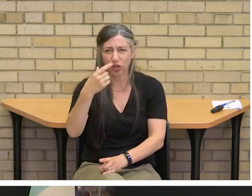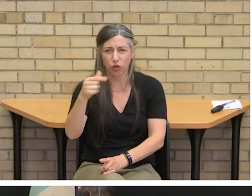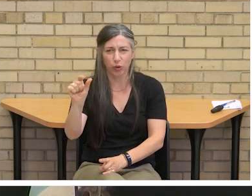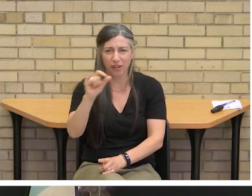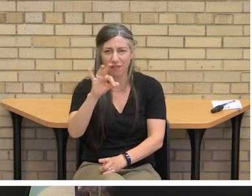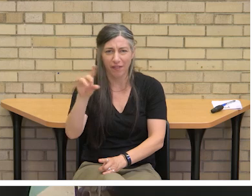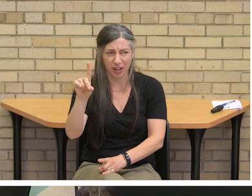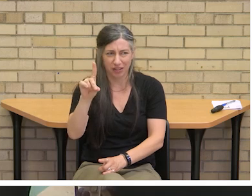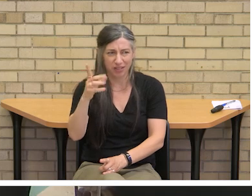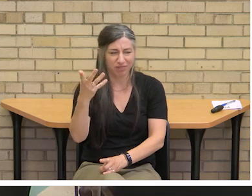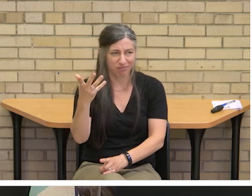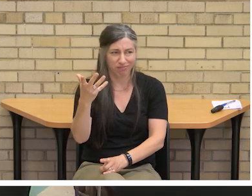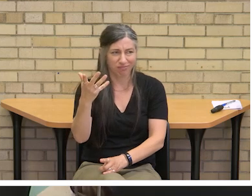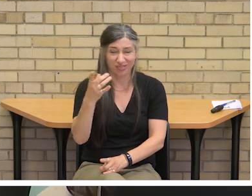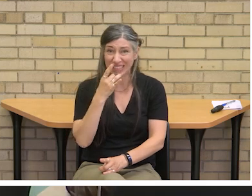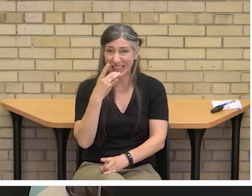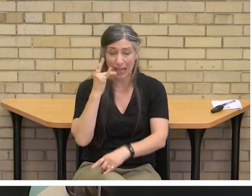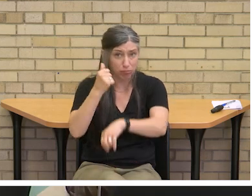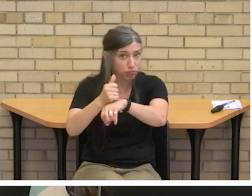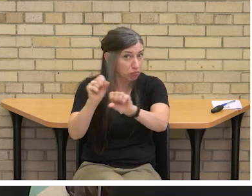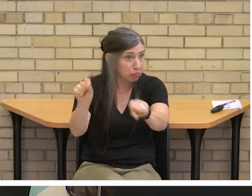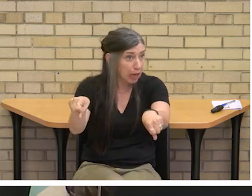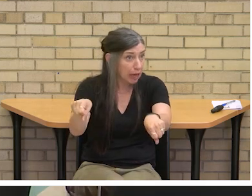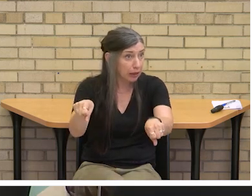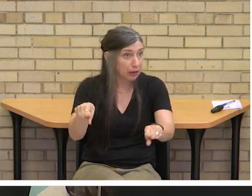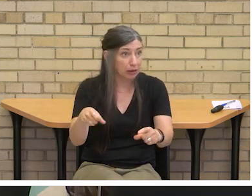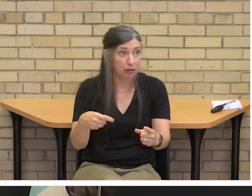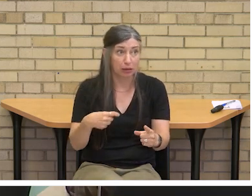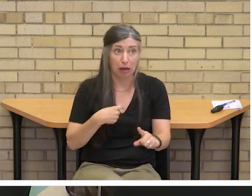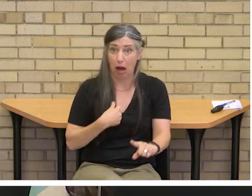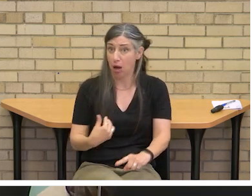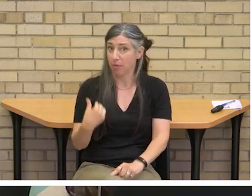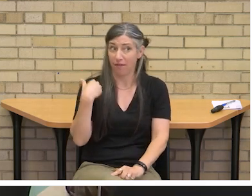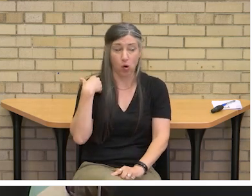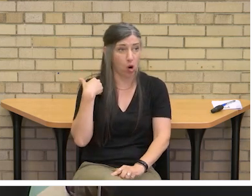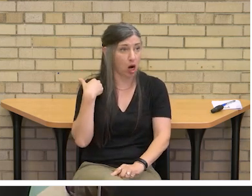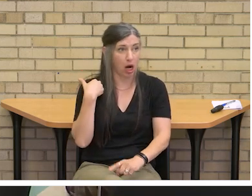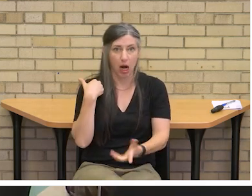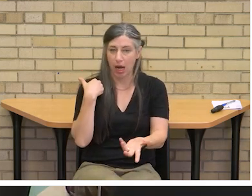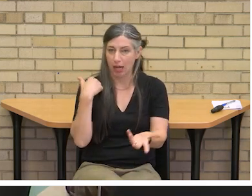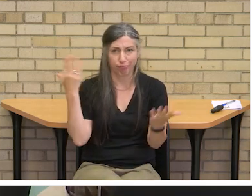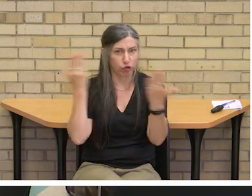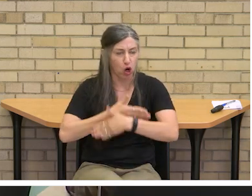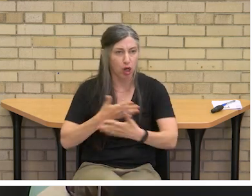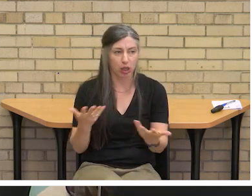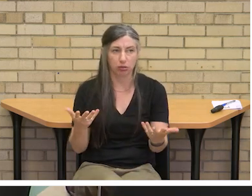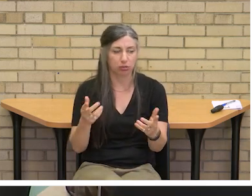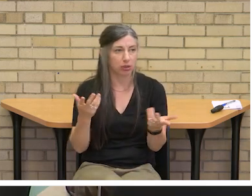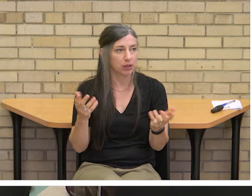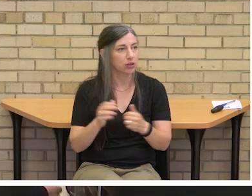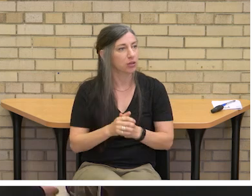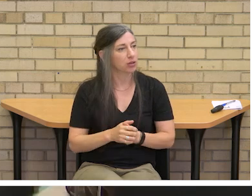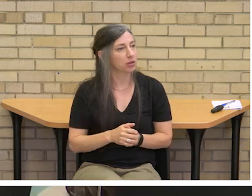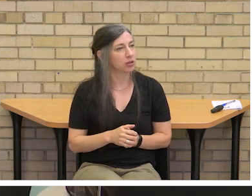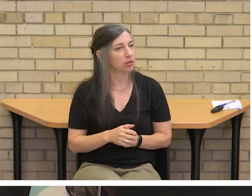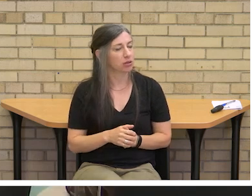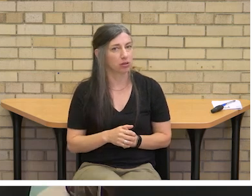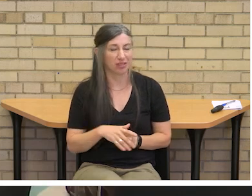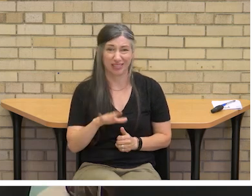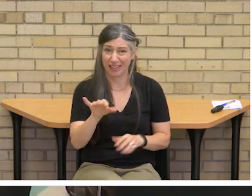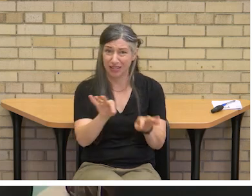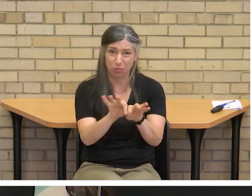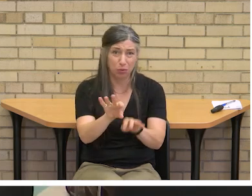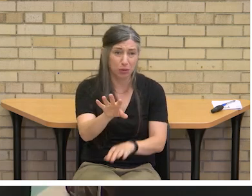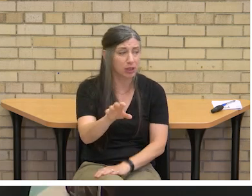goes that way down to 2nd Avenue, I have sat on Swinburne for a long time. That's a big deal.